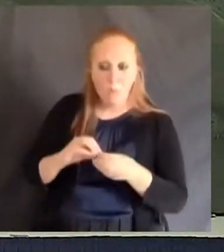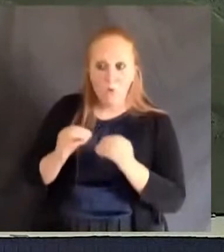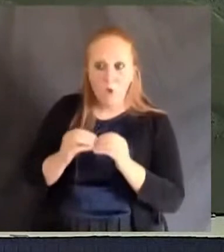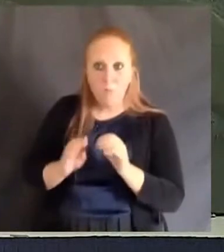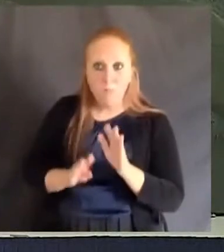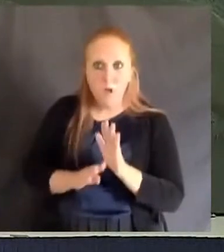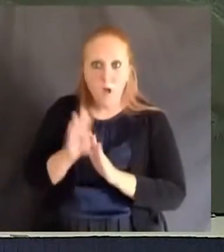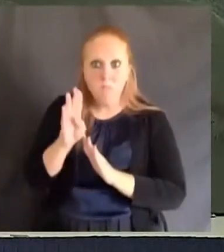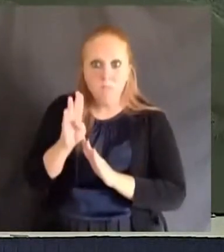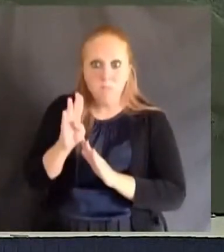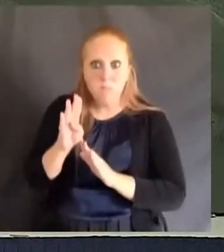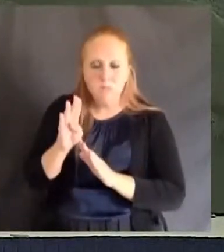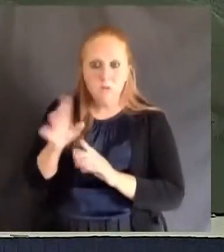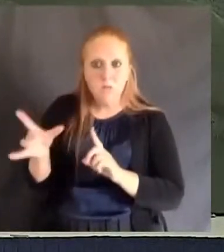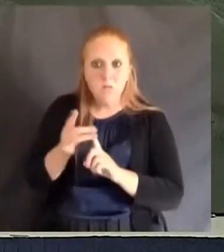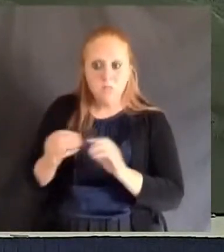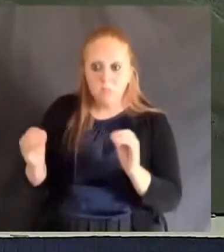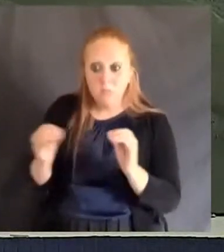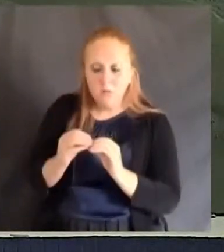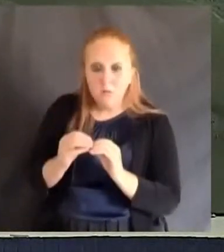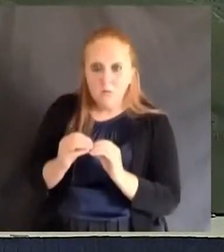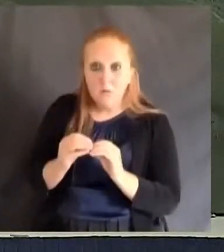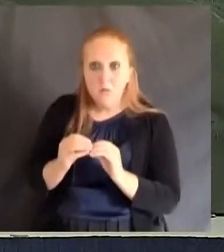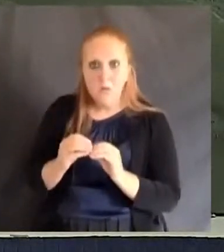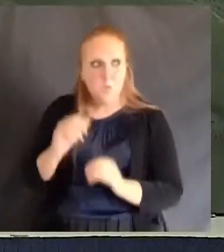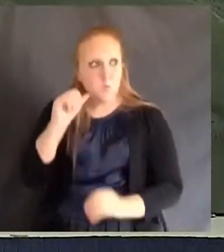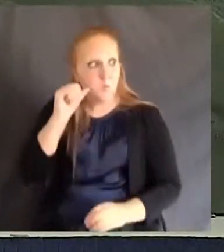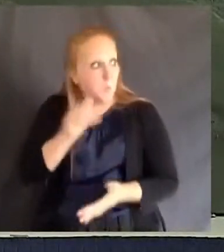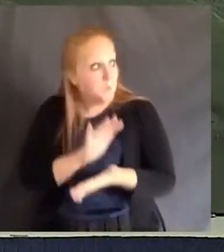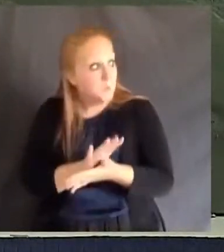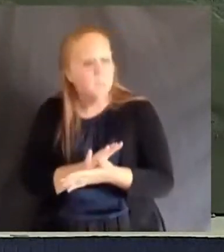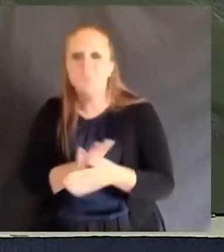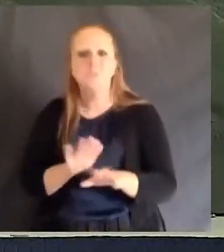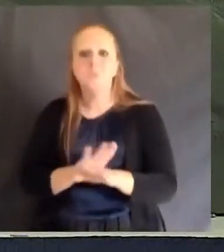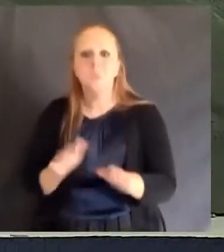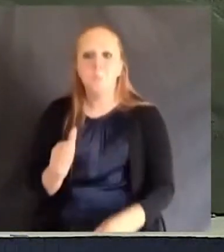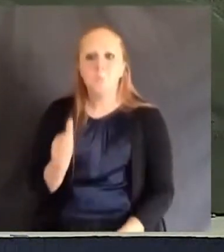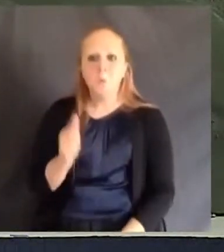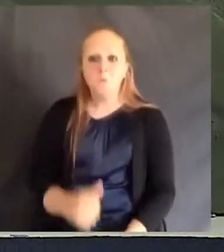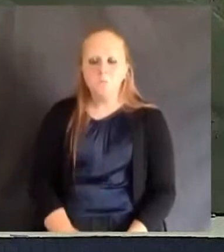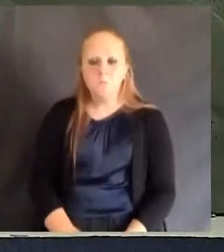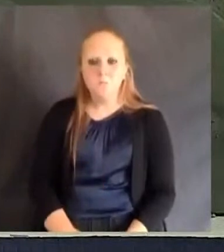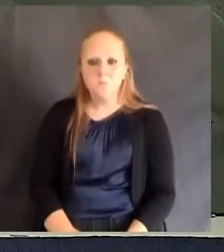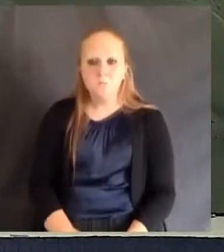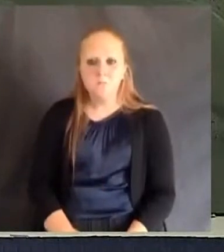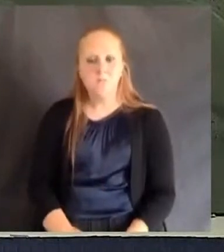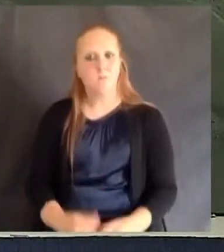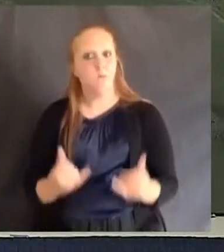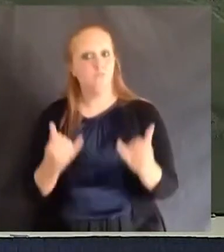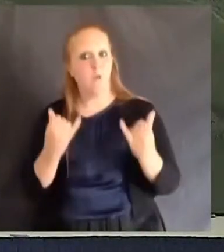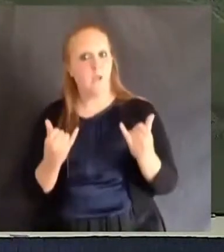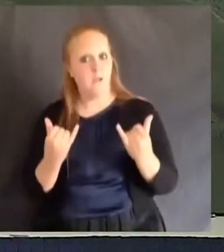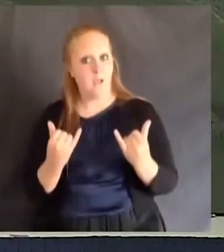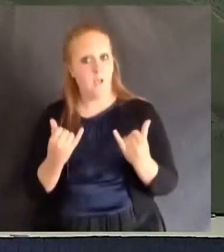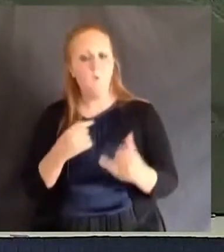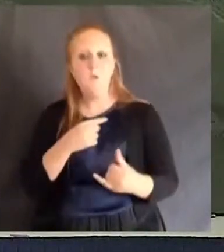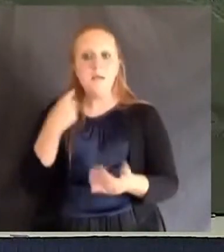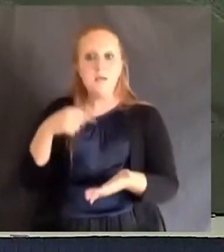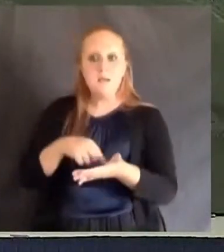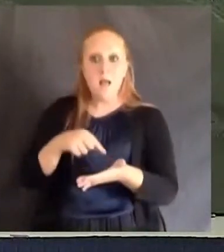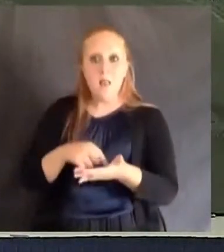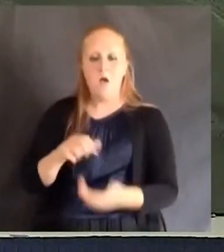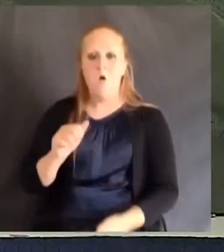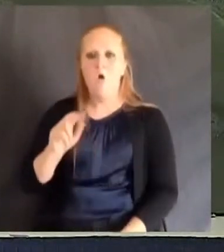going to say, I'm not sending my child. So August 1 is the deadline.